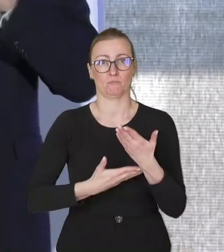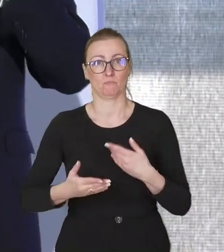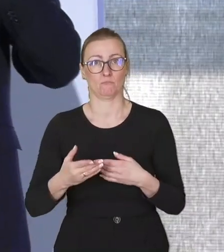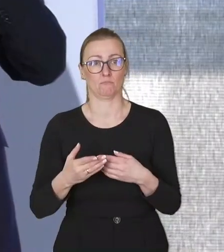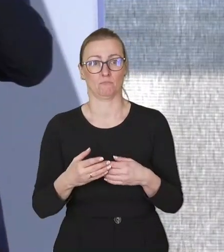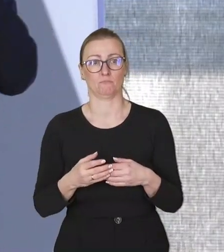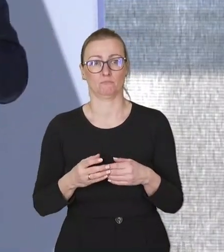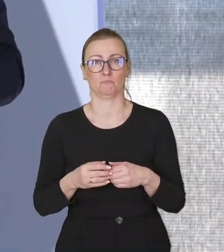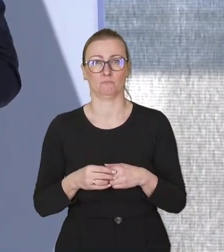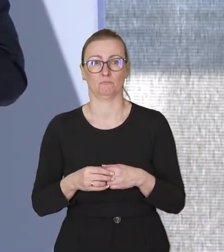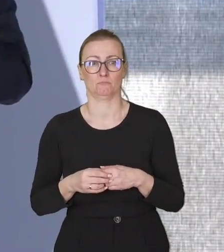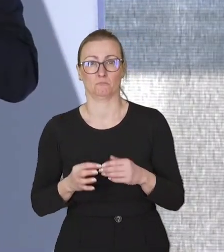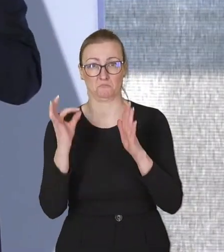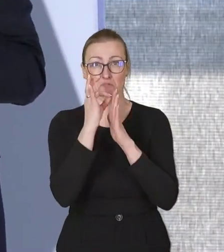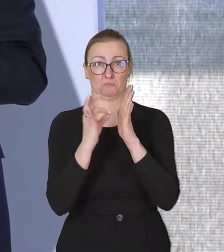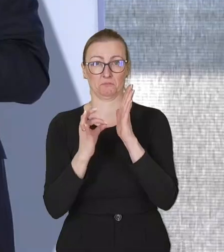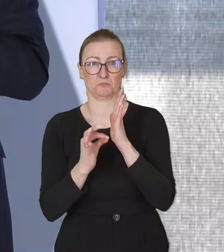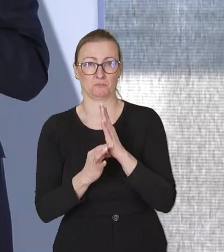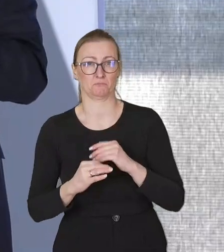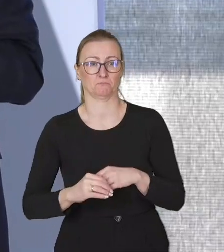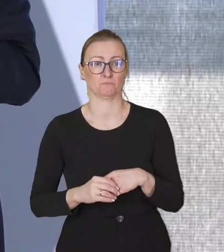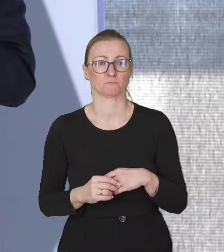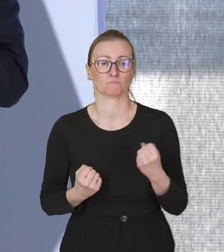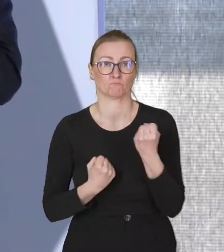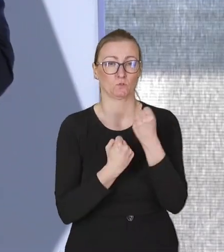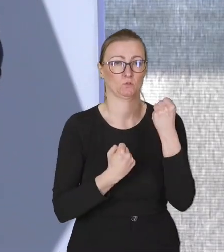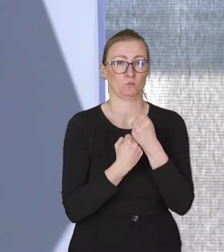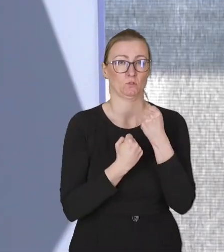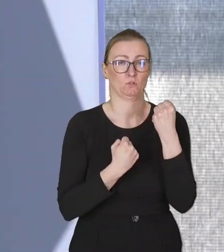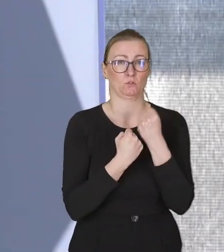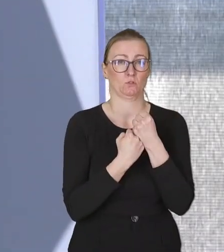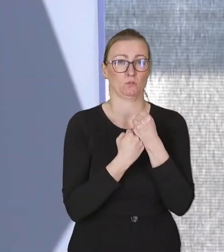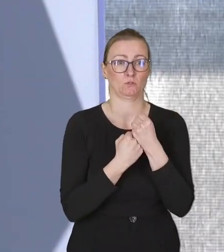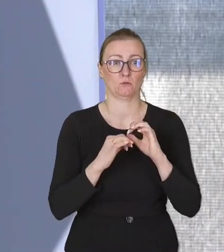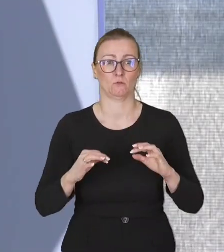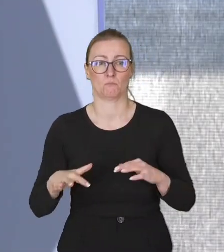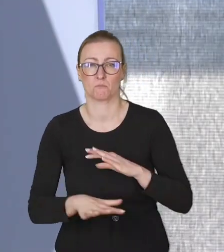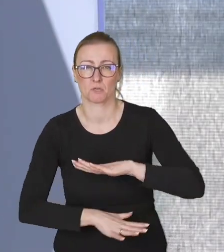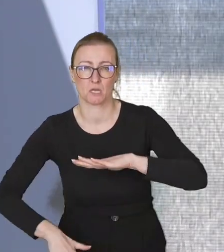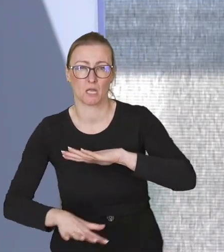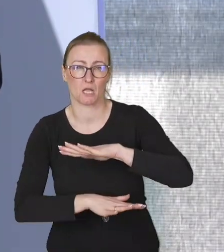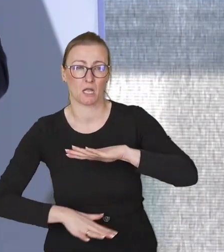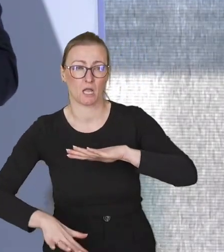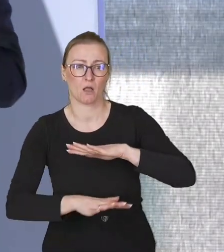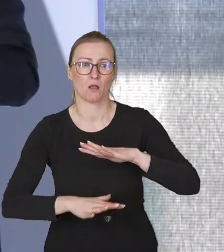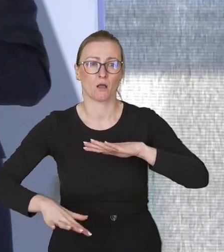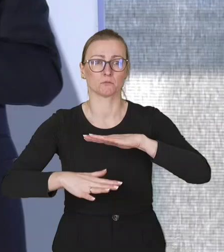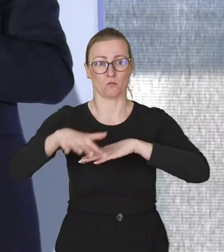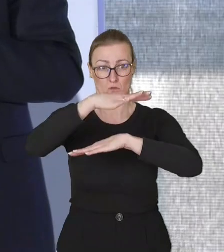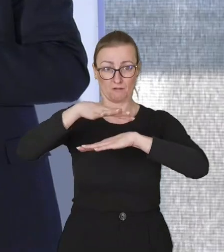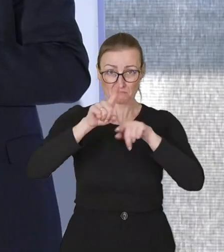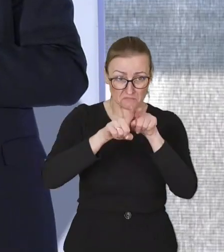the local, place-based, multi-level, and built on trust, how